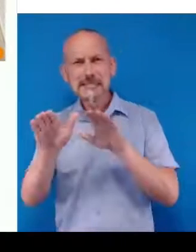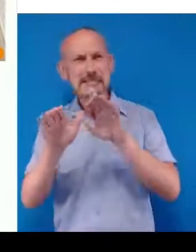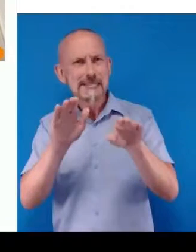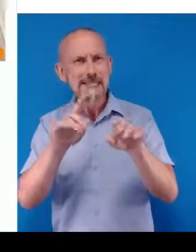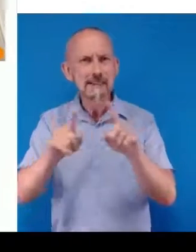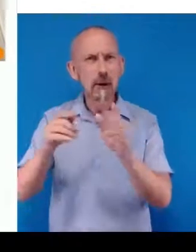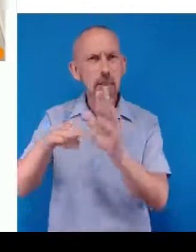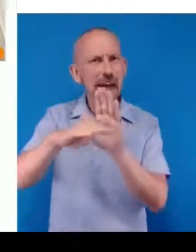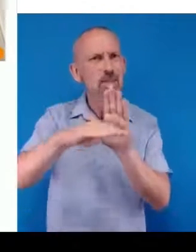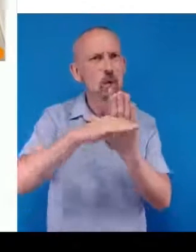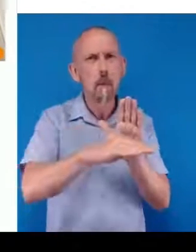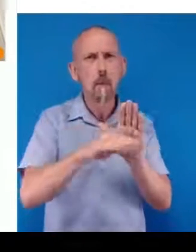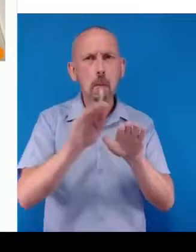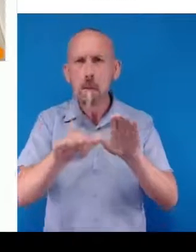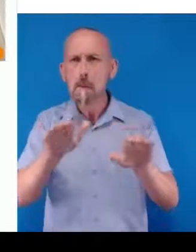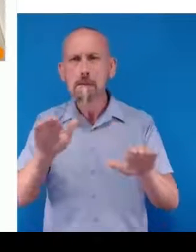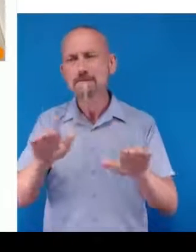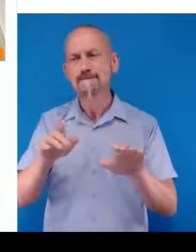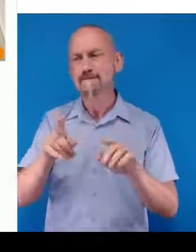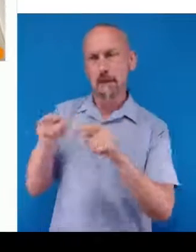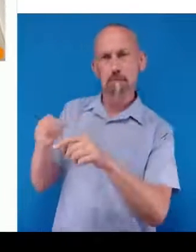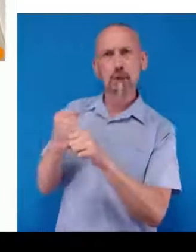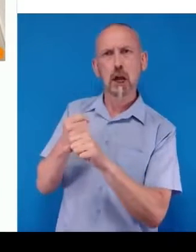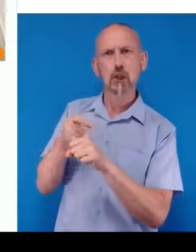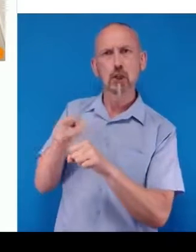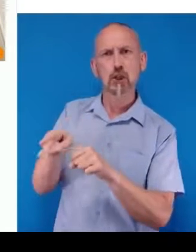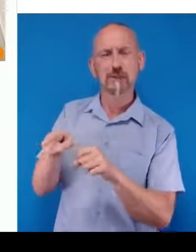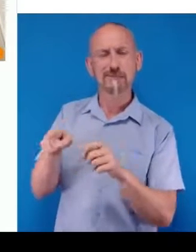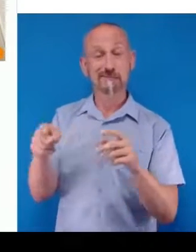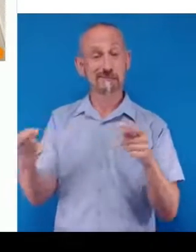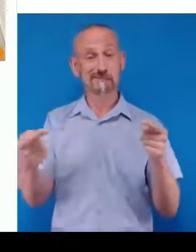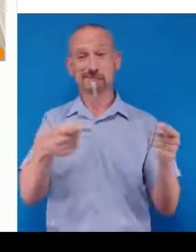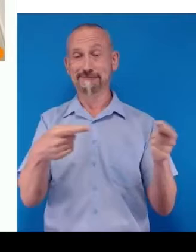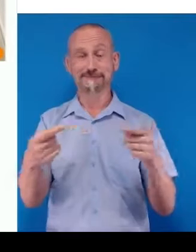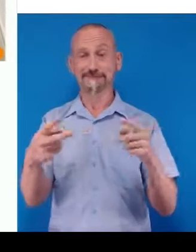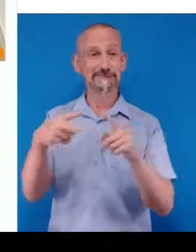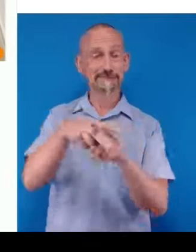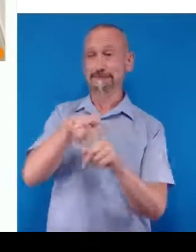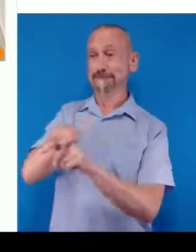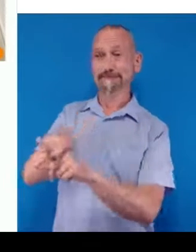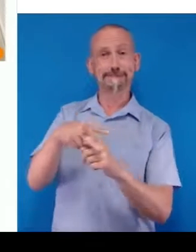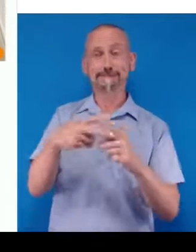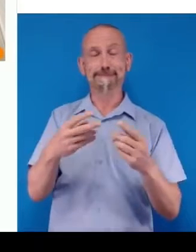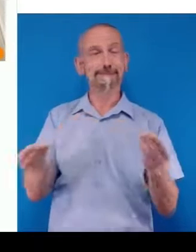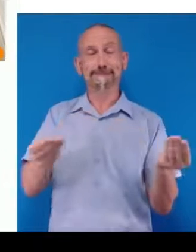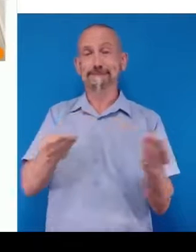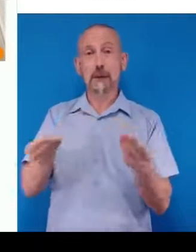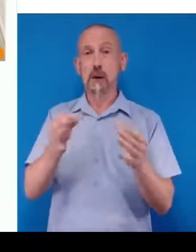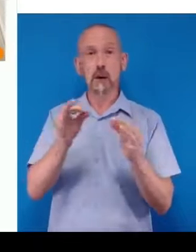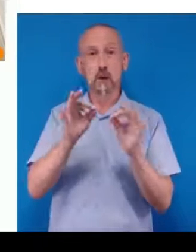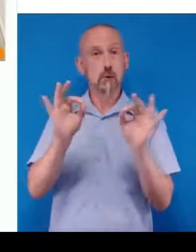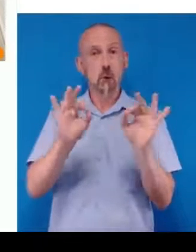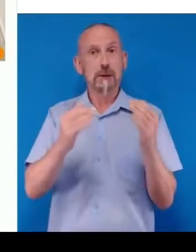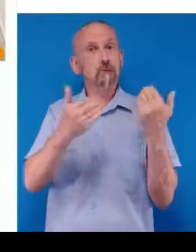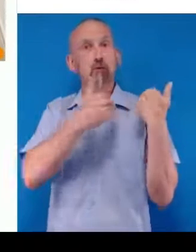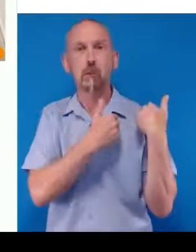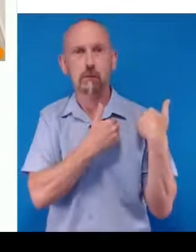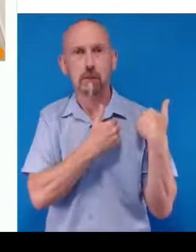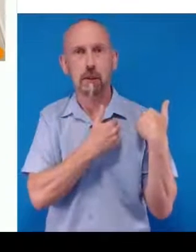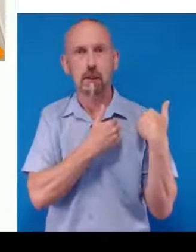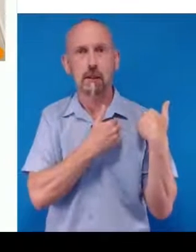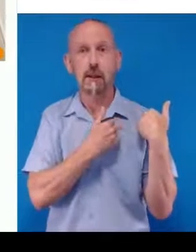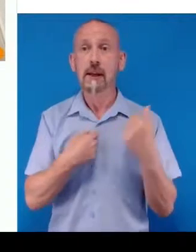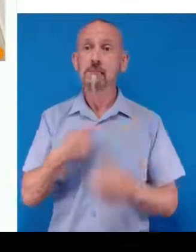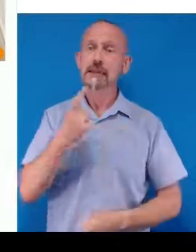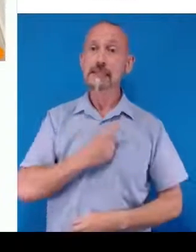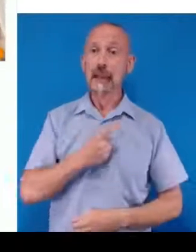and basically everybody was passing it on to everybody else and not taking responsibility for it. I love using StreamYard because it's